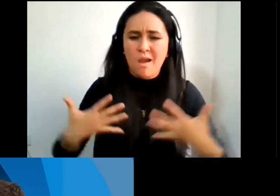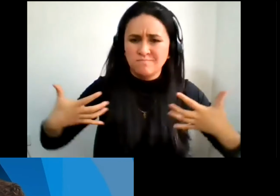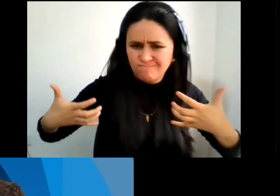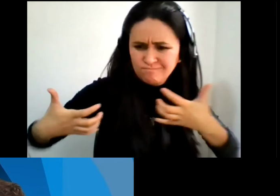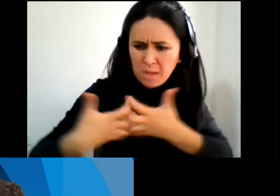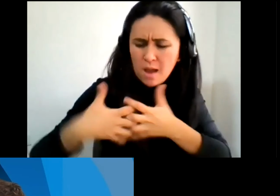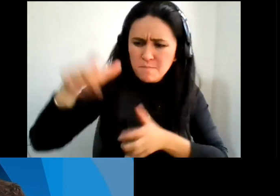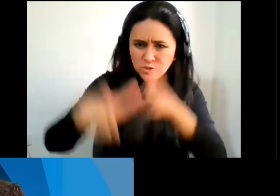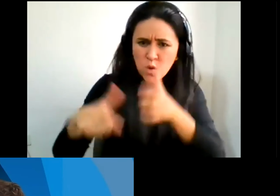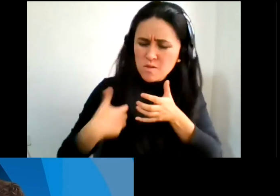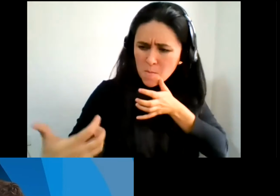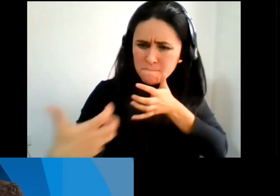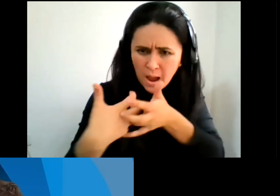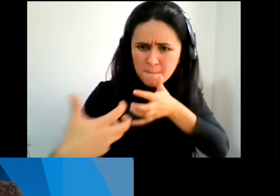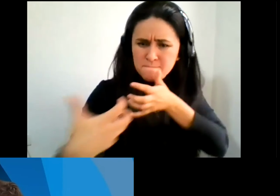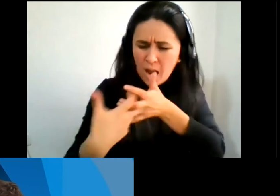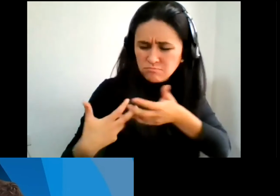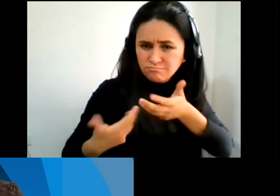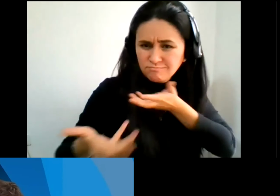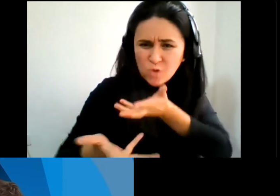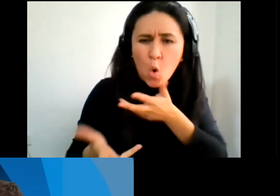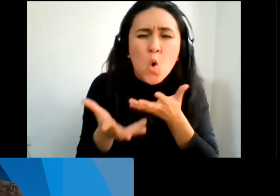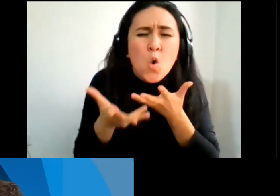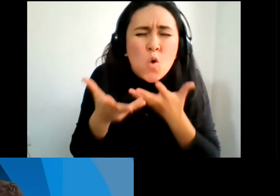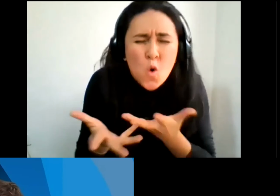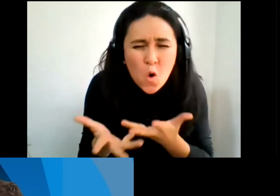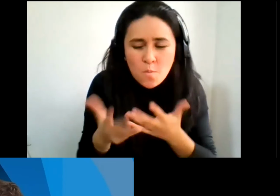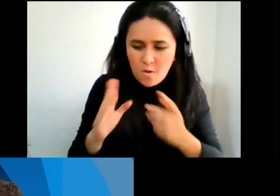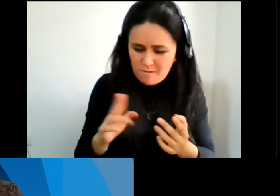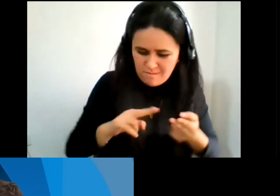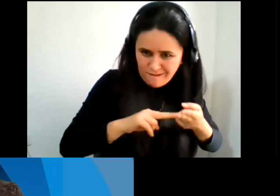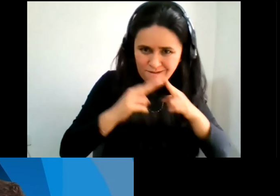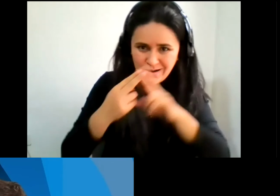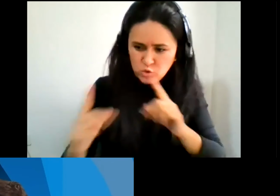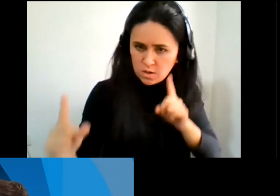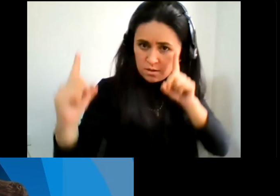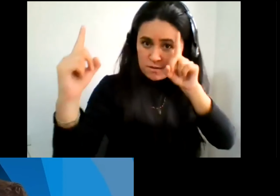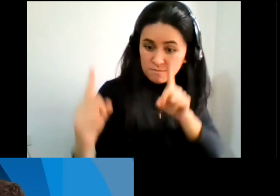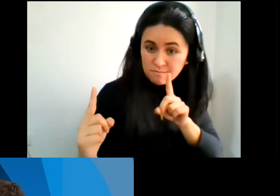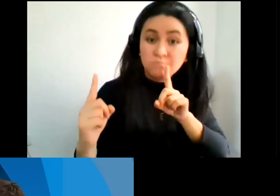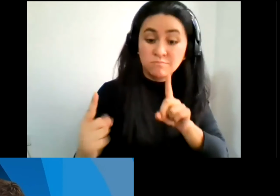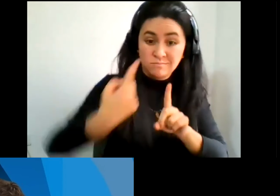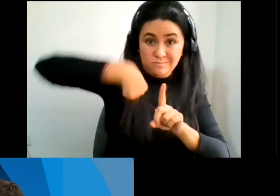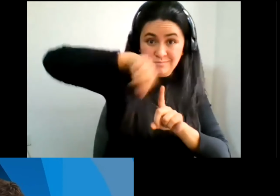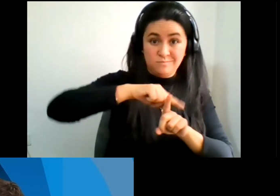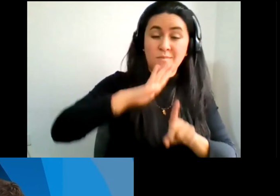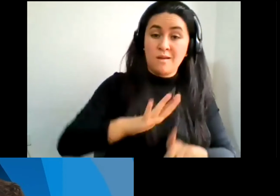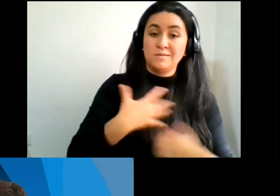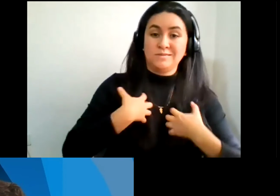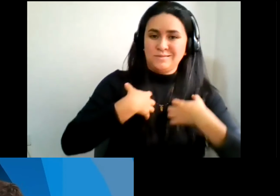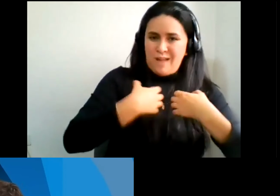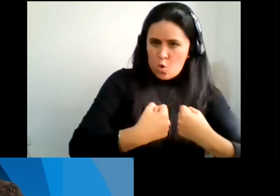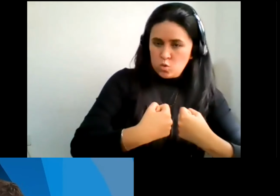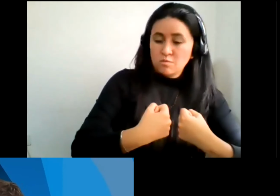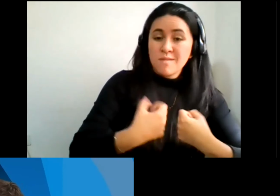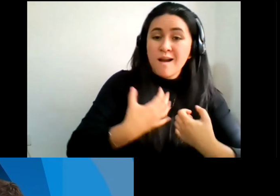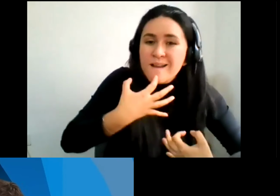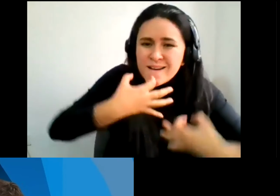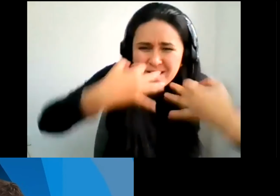of the population. It's like a bridge to interpret the relationships between the health